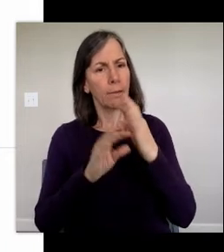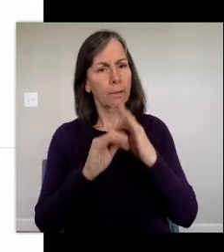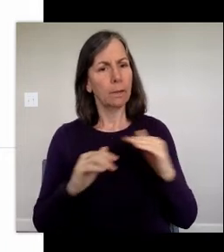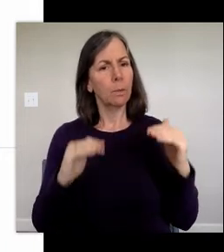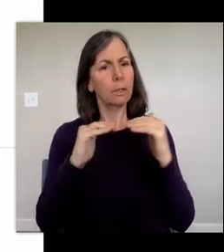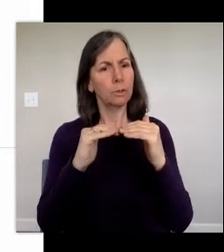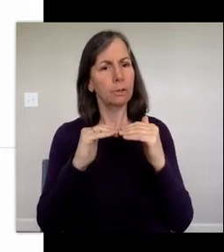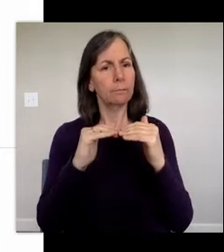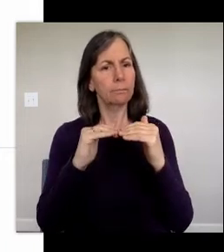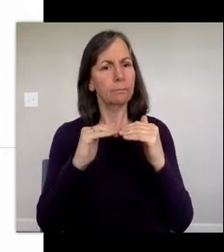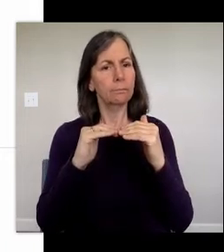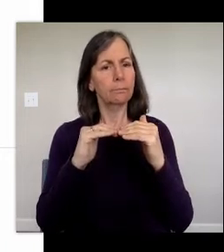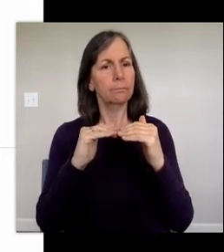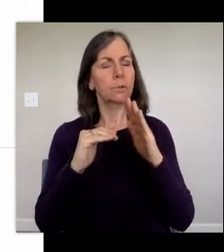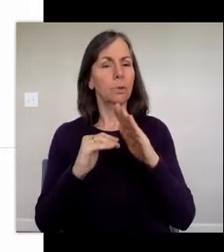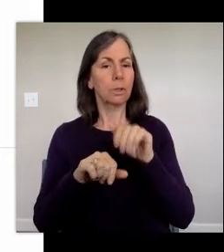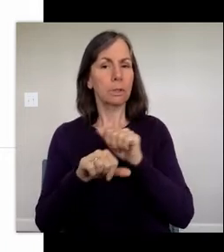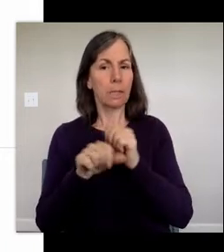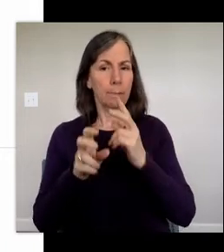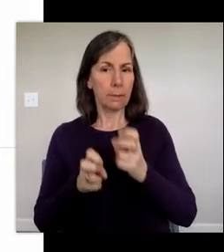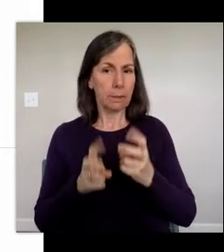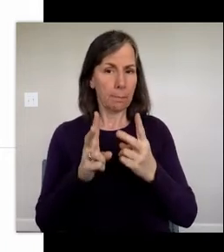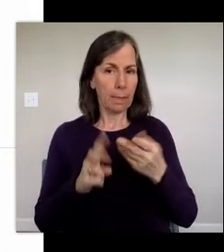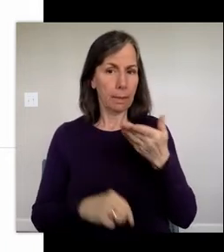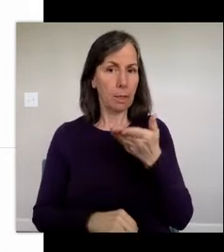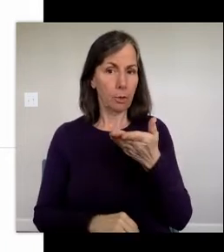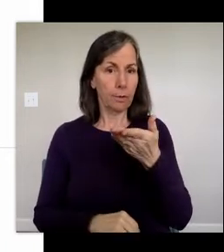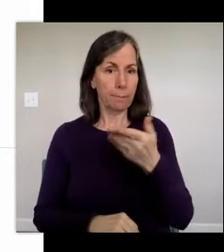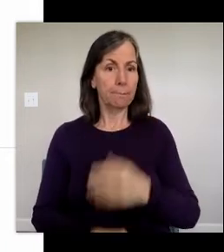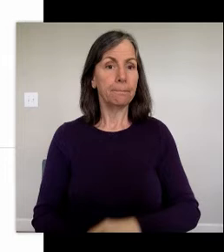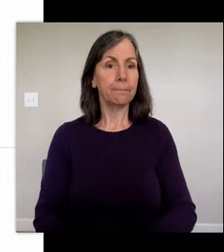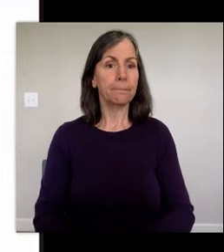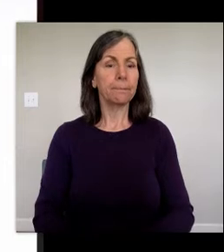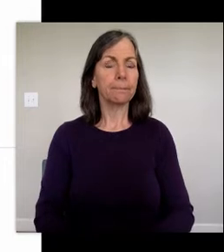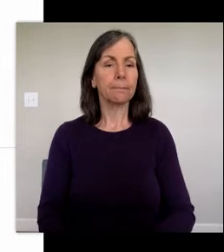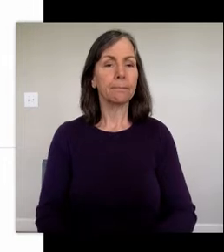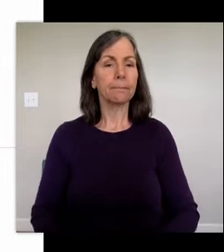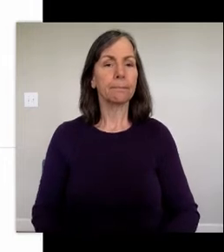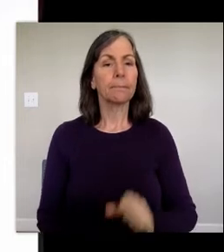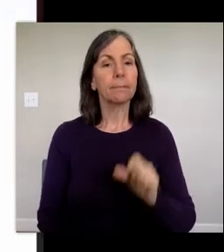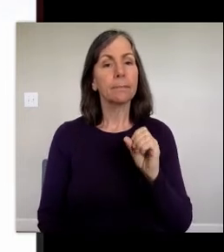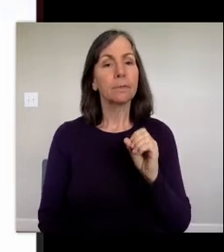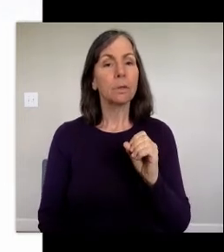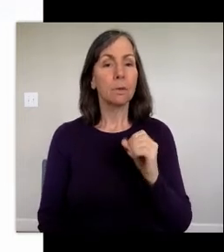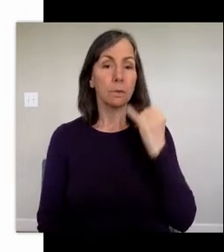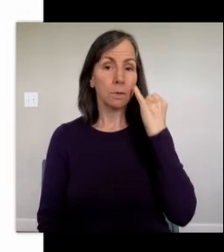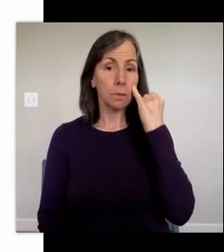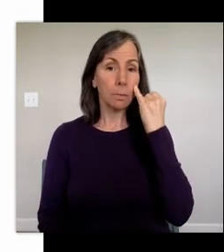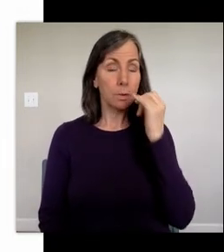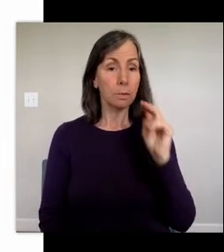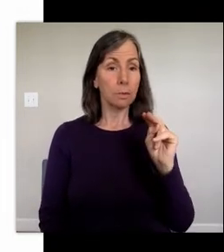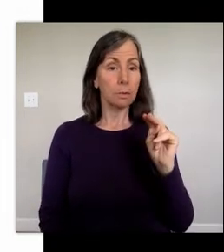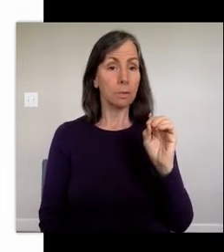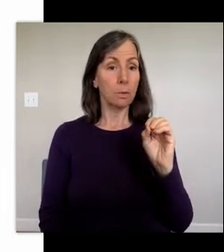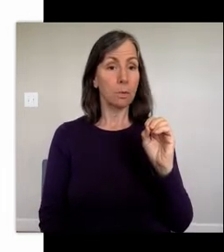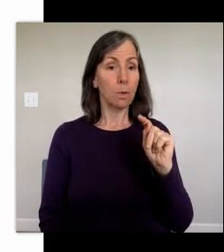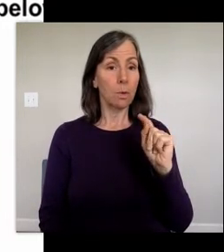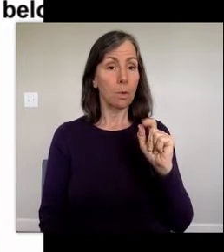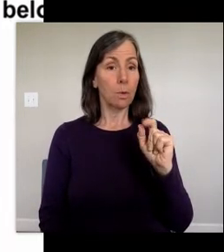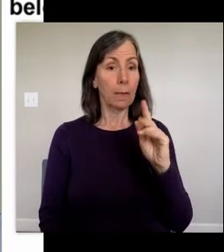Submit your assignment here. So if we look at this notability